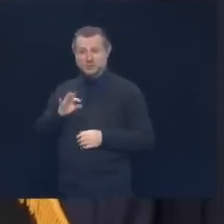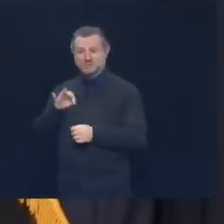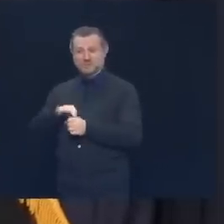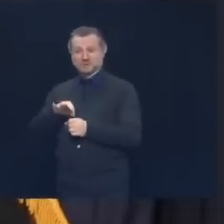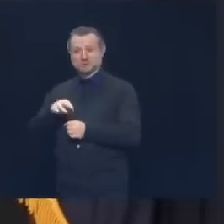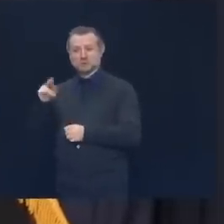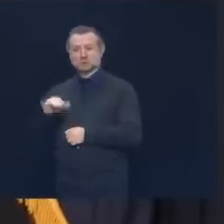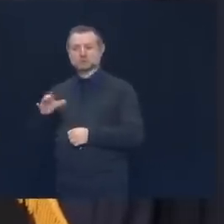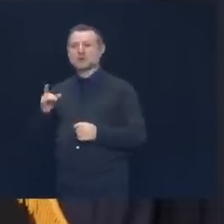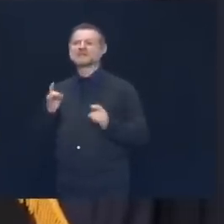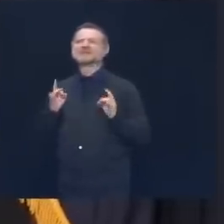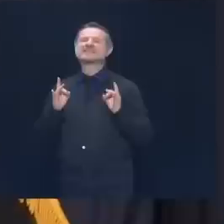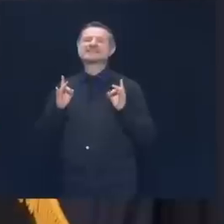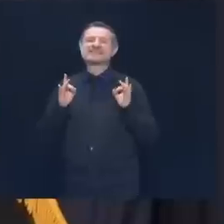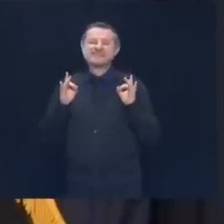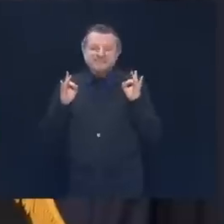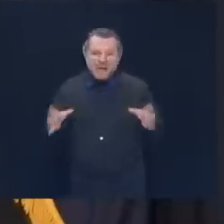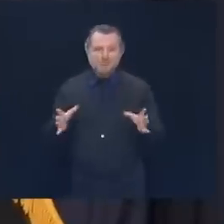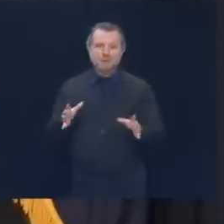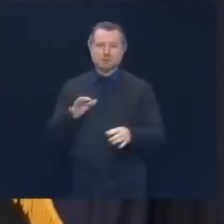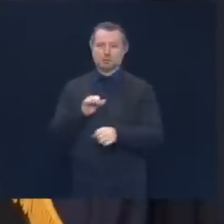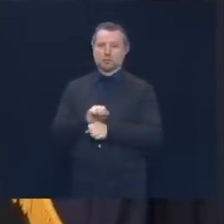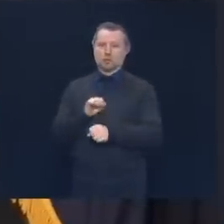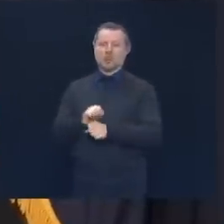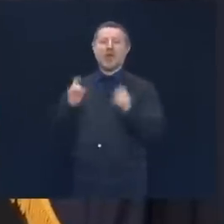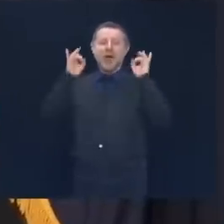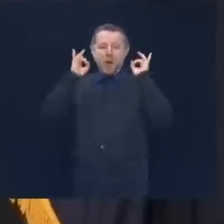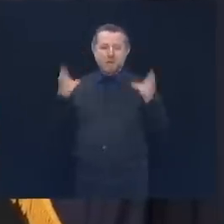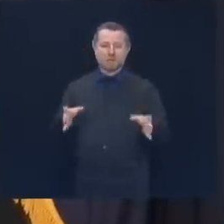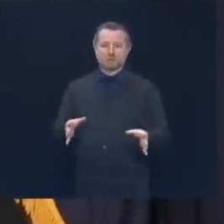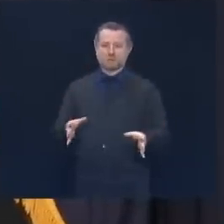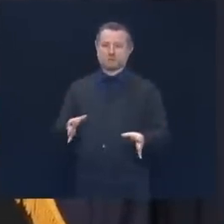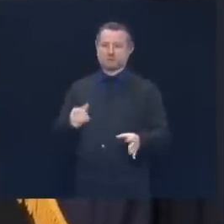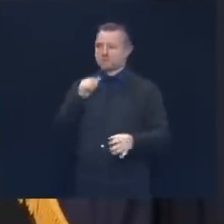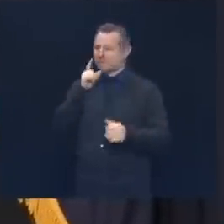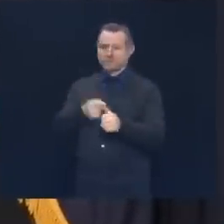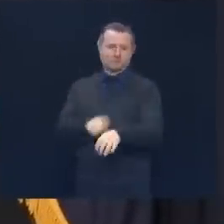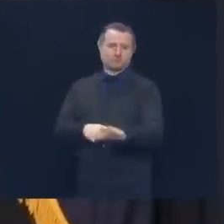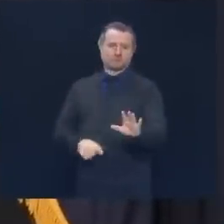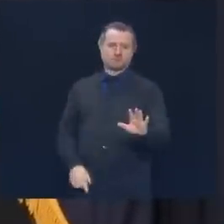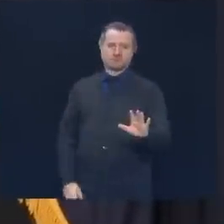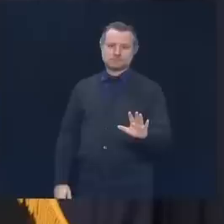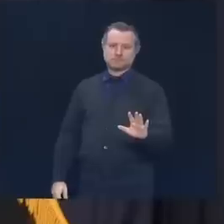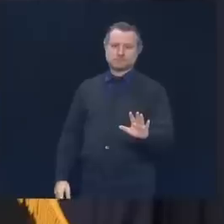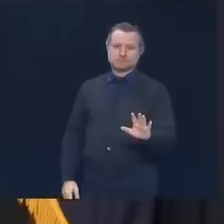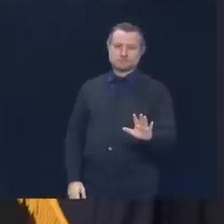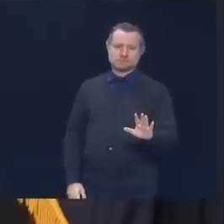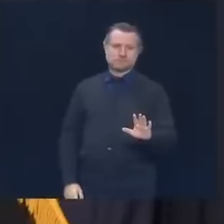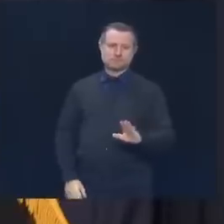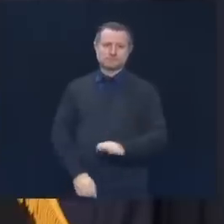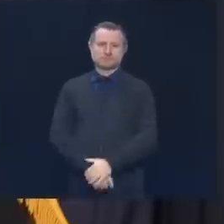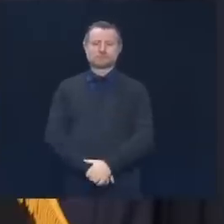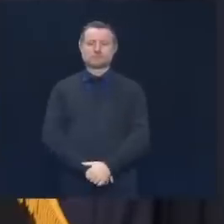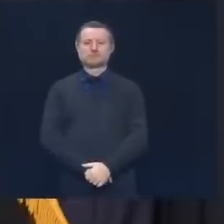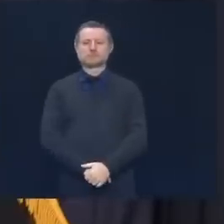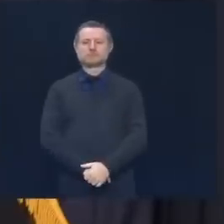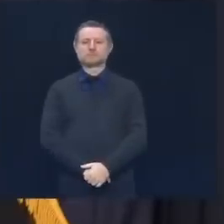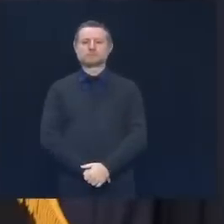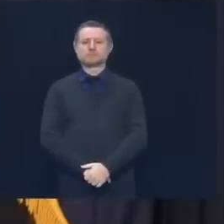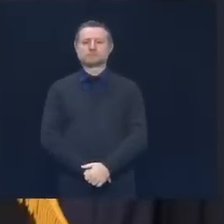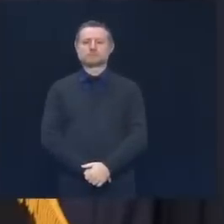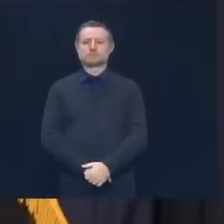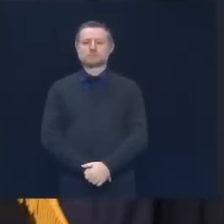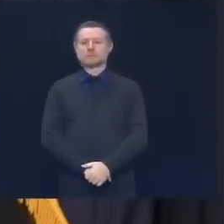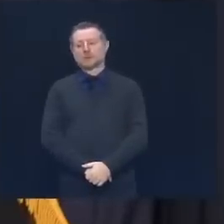job, terrible. And it's not the first time. And I think I would